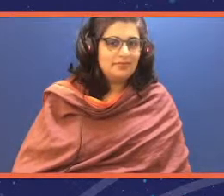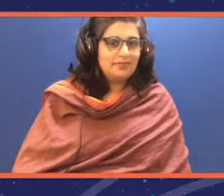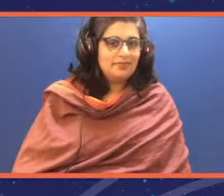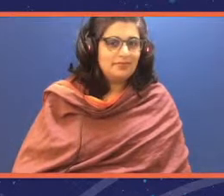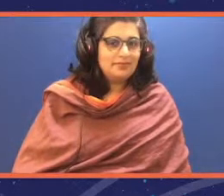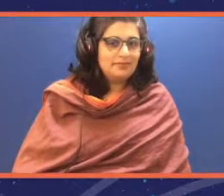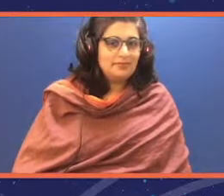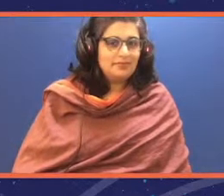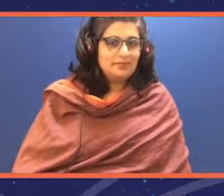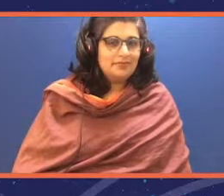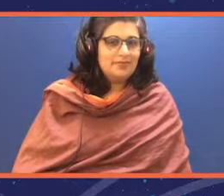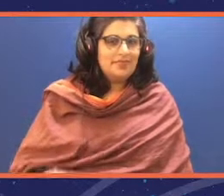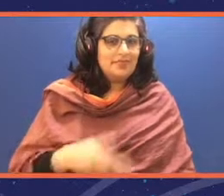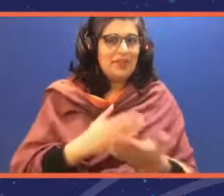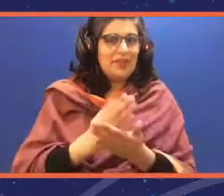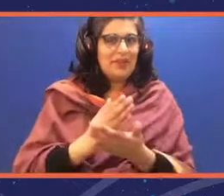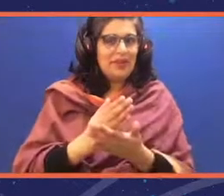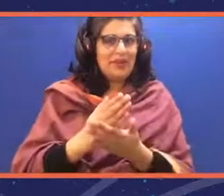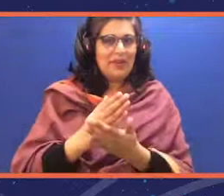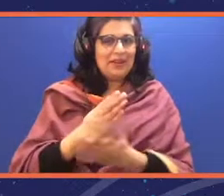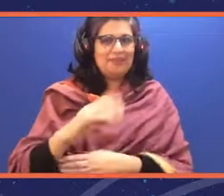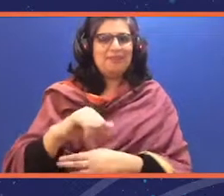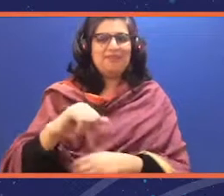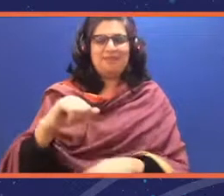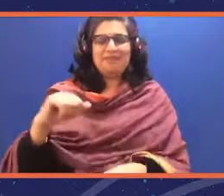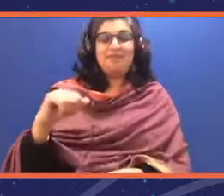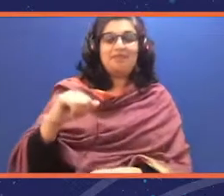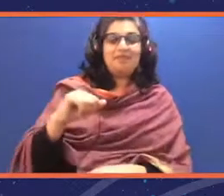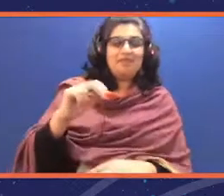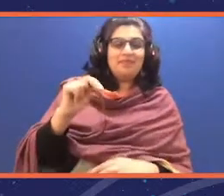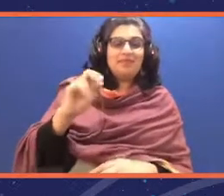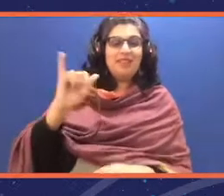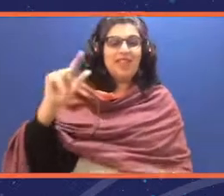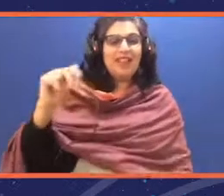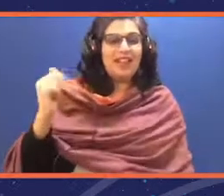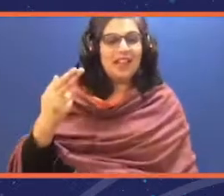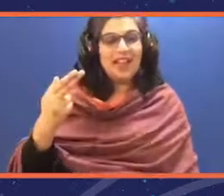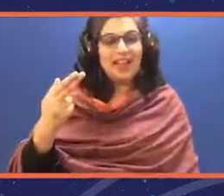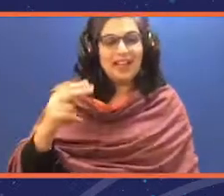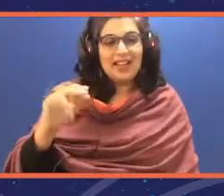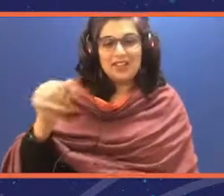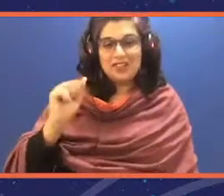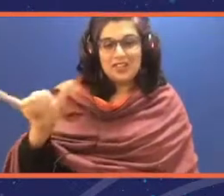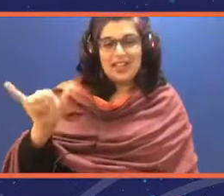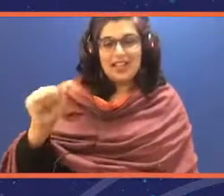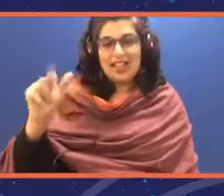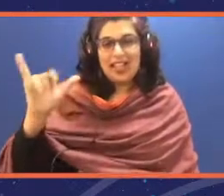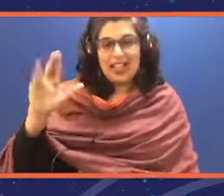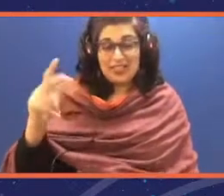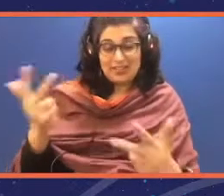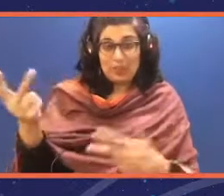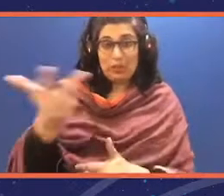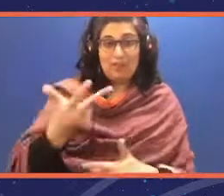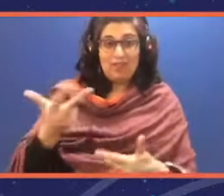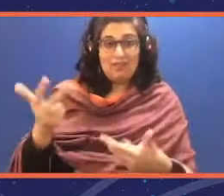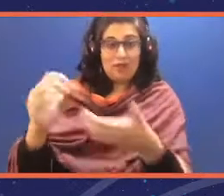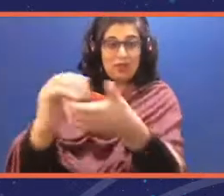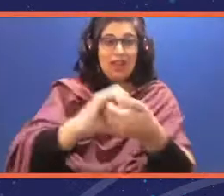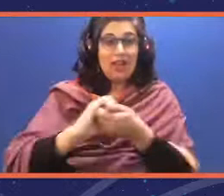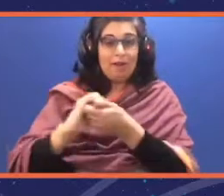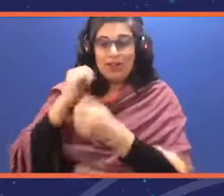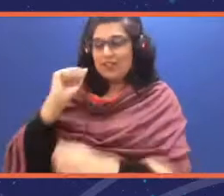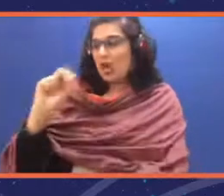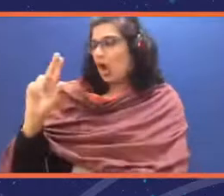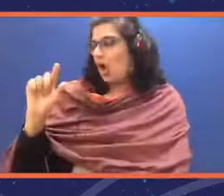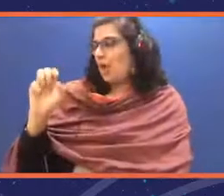All right, y'all. So Nyla, Jay, and Alice, y'all collaborated on this augmented reality project. And I would just love it if